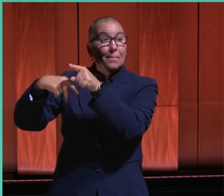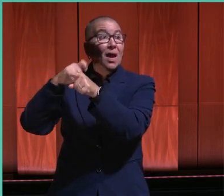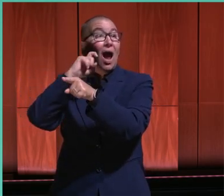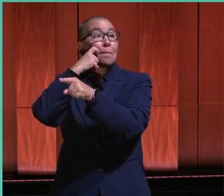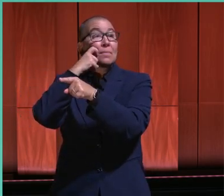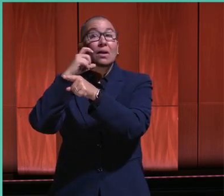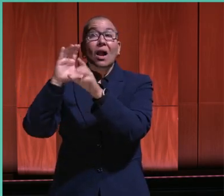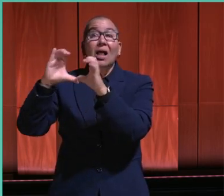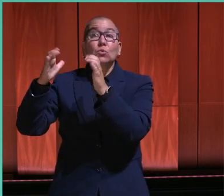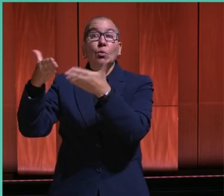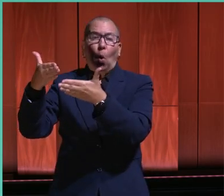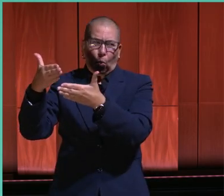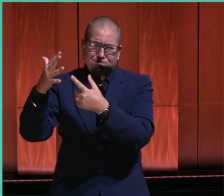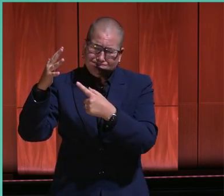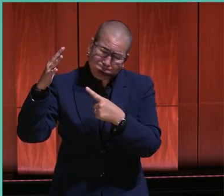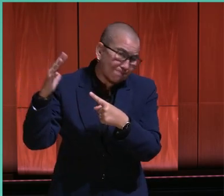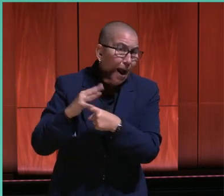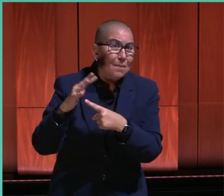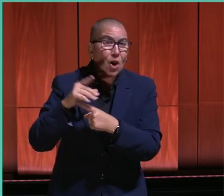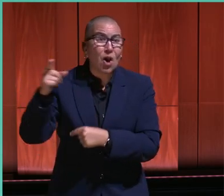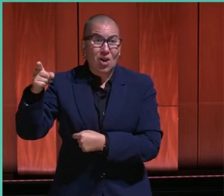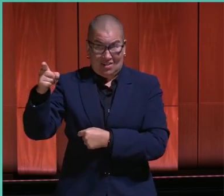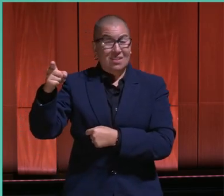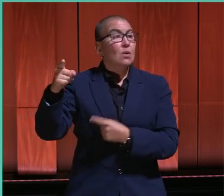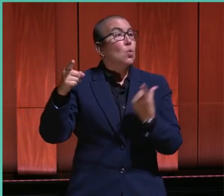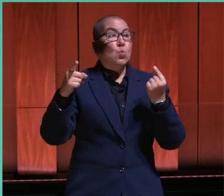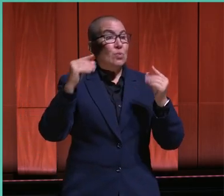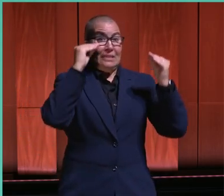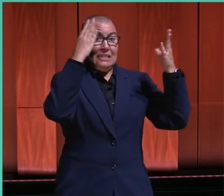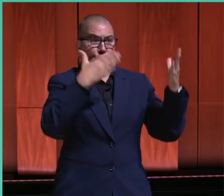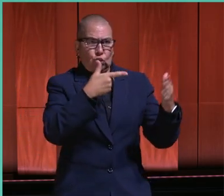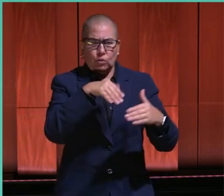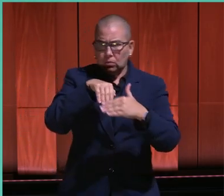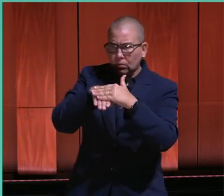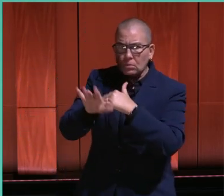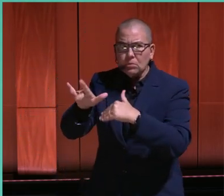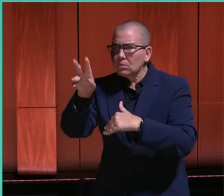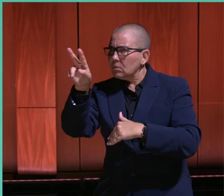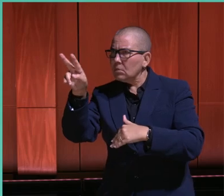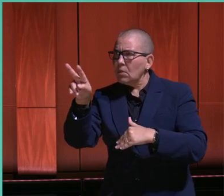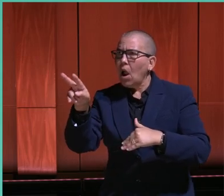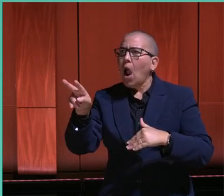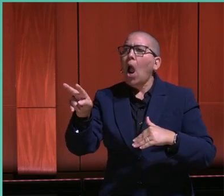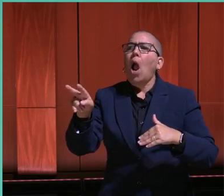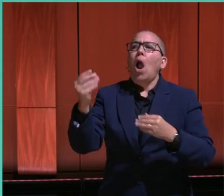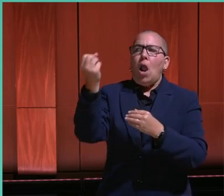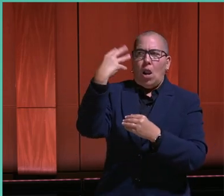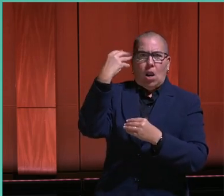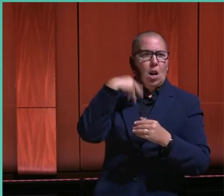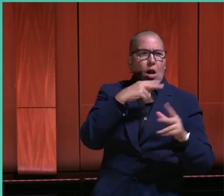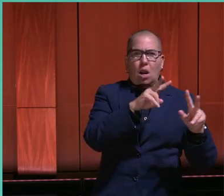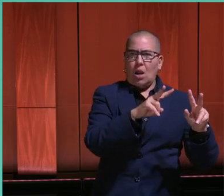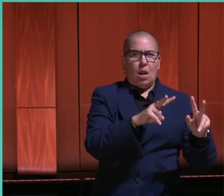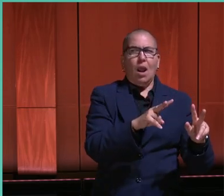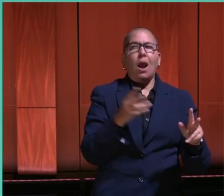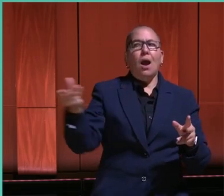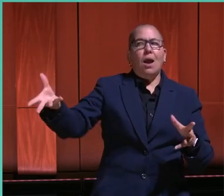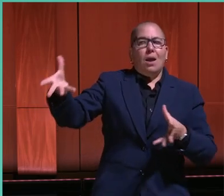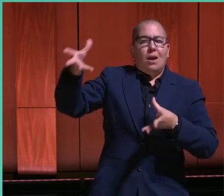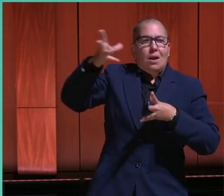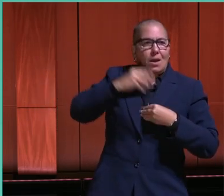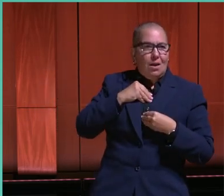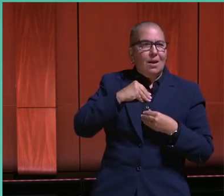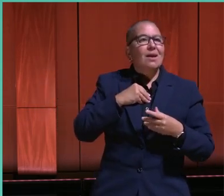those students and make sure that they're staying on at the task at hand. Jamf Teacher is also quite used a lot to create